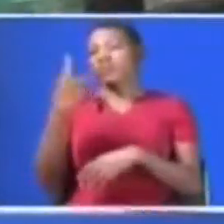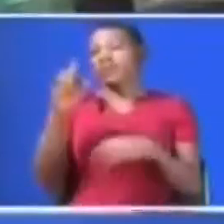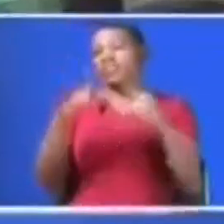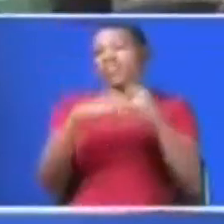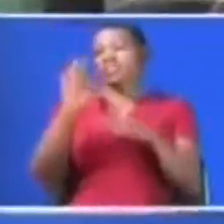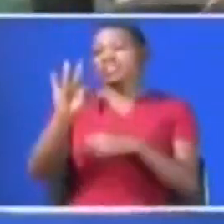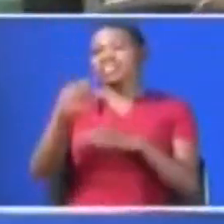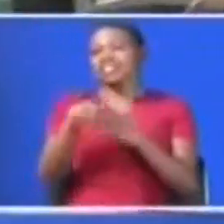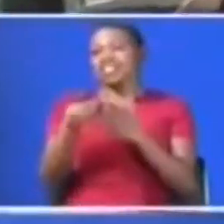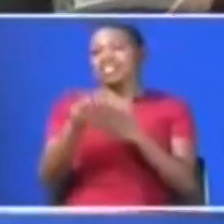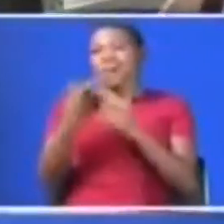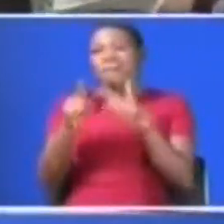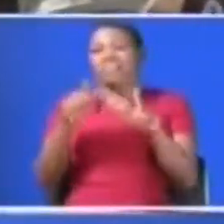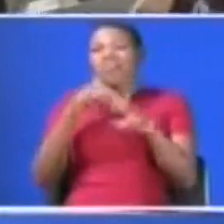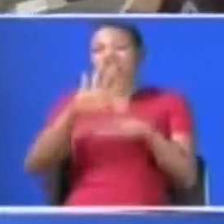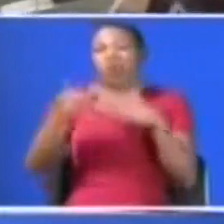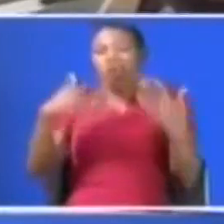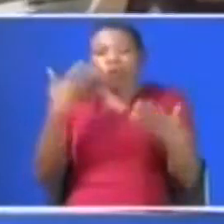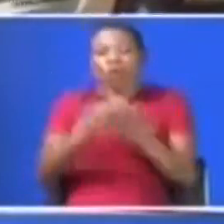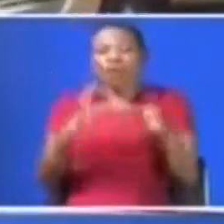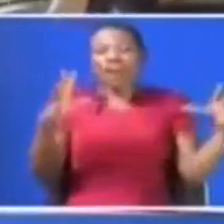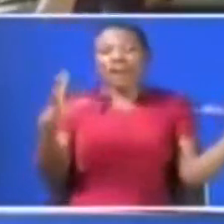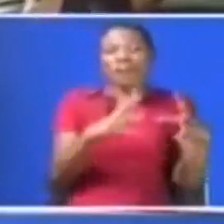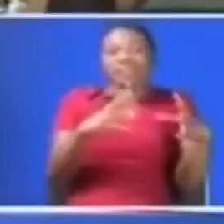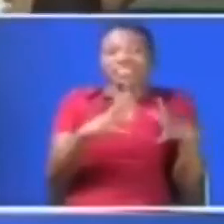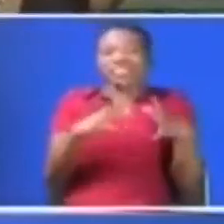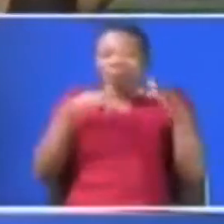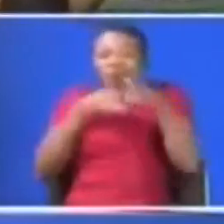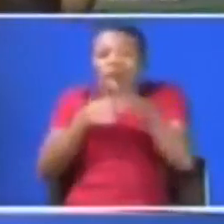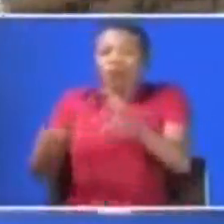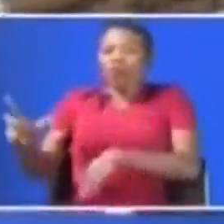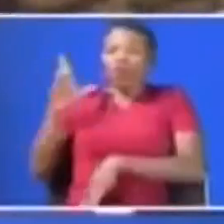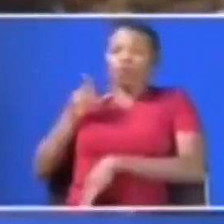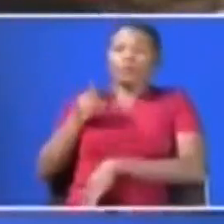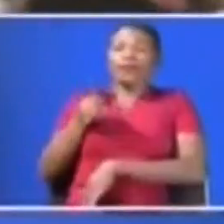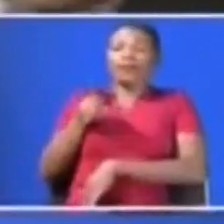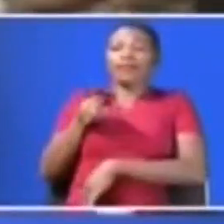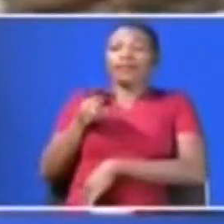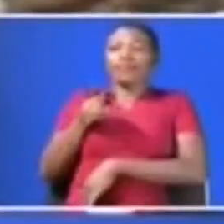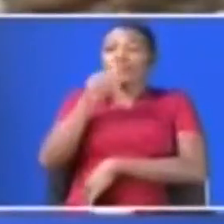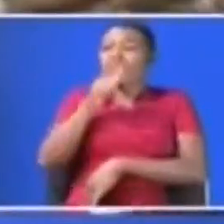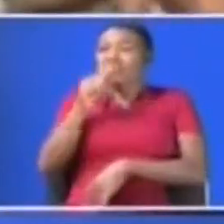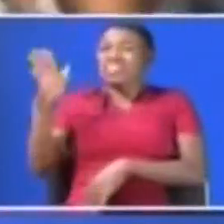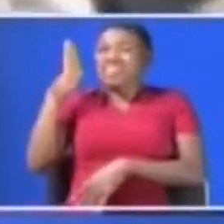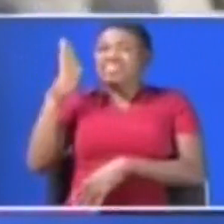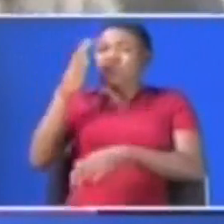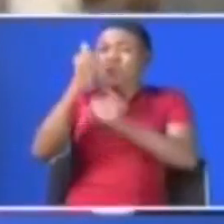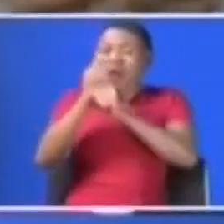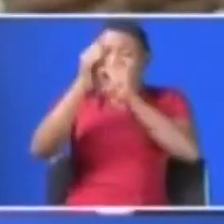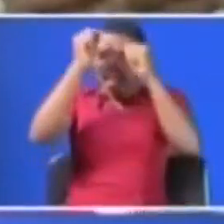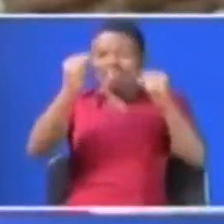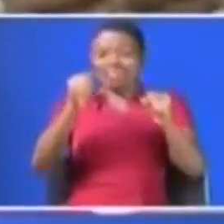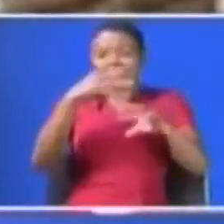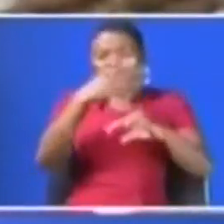2,163 shillings. But not all security companies adhere to the remuneration guidelines. Private guards operate under very difficult